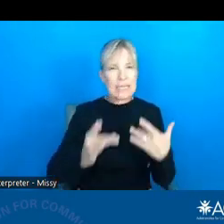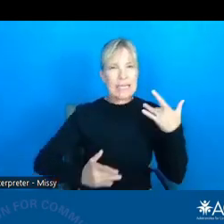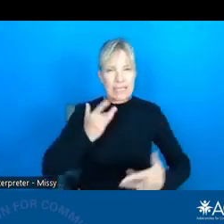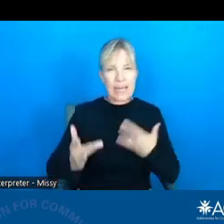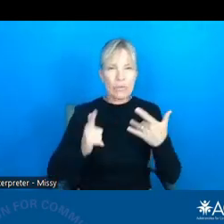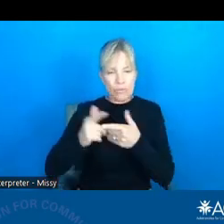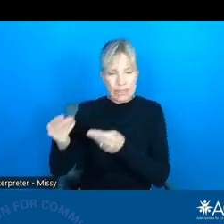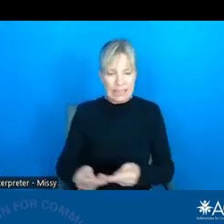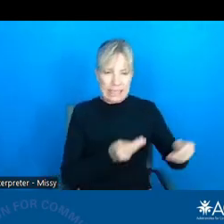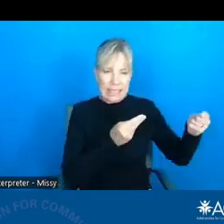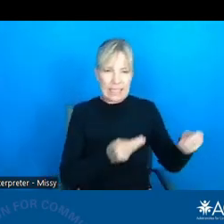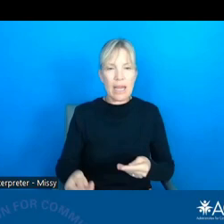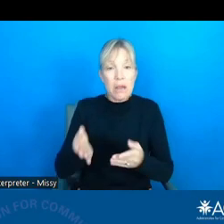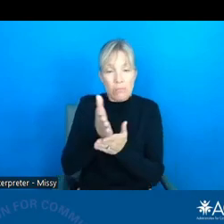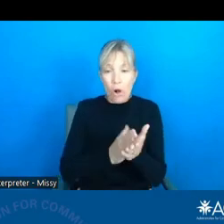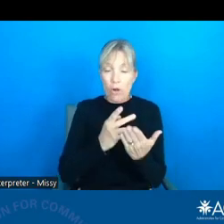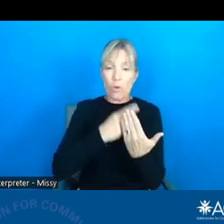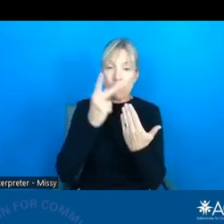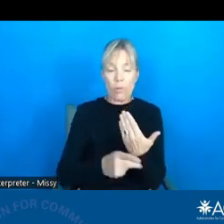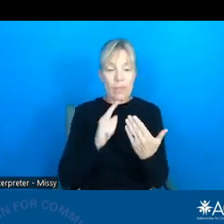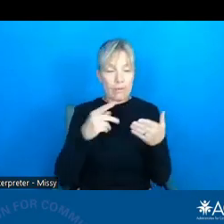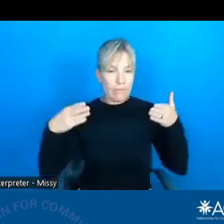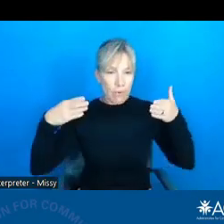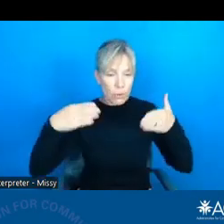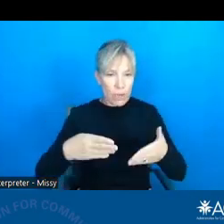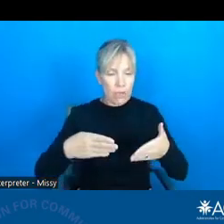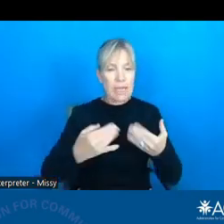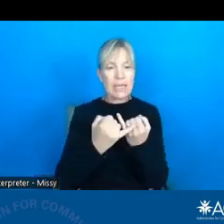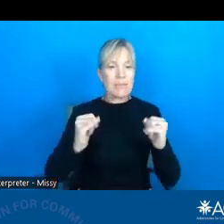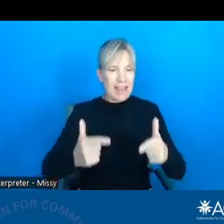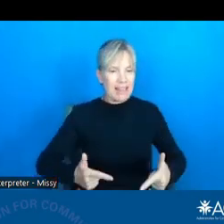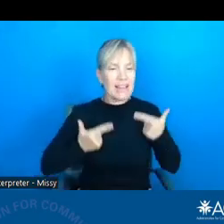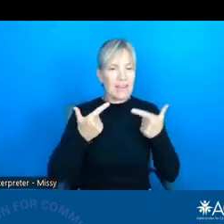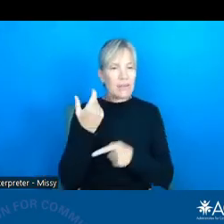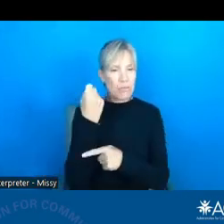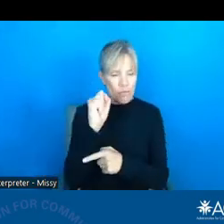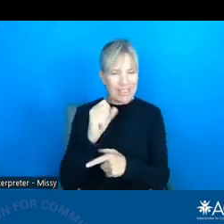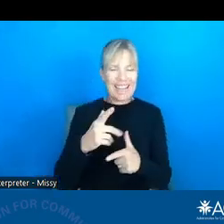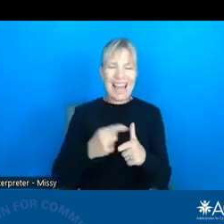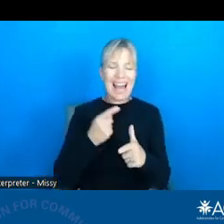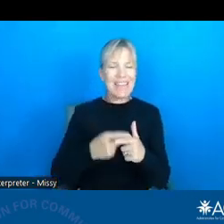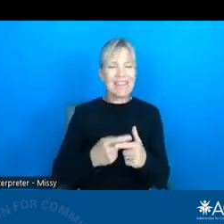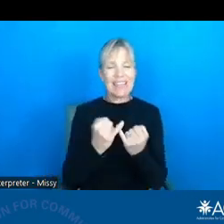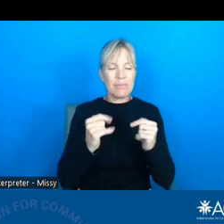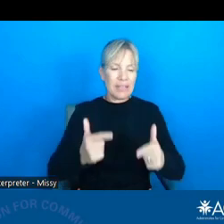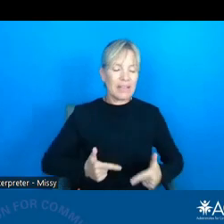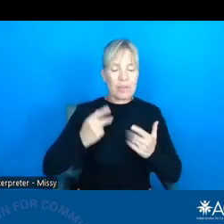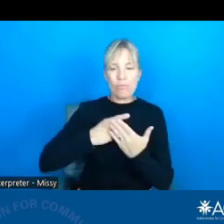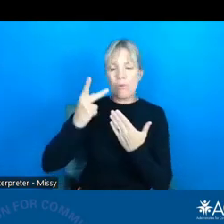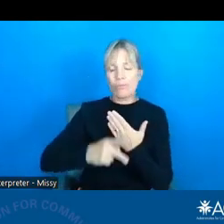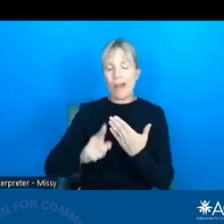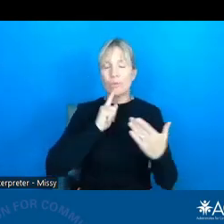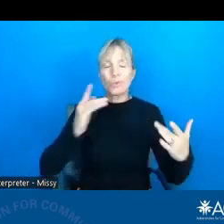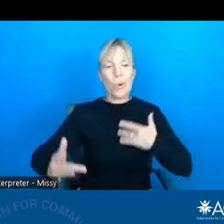to facilitate part of the program focused on the independent living movement and independent living programs. And I am